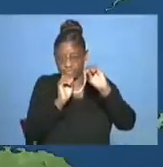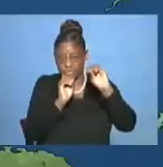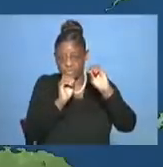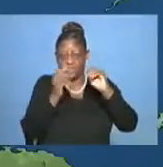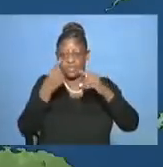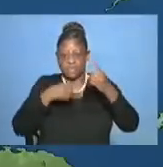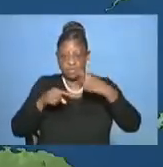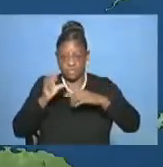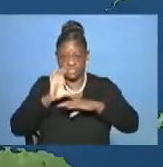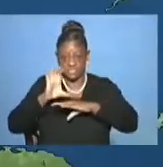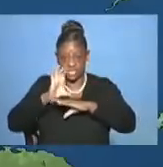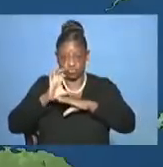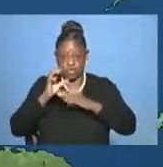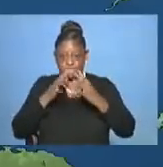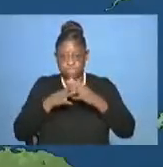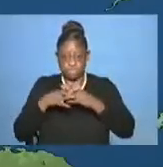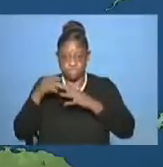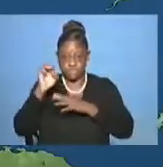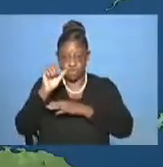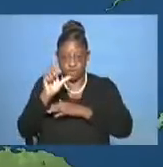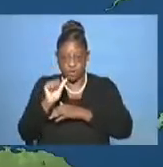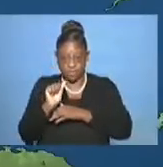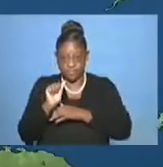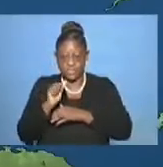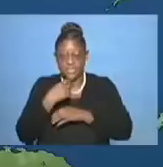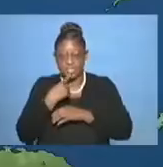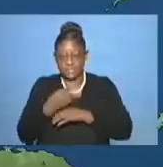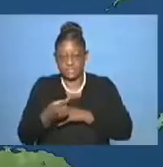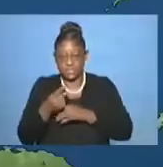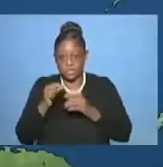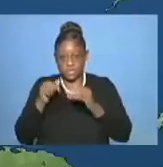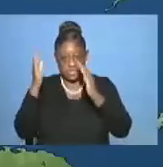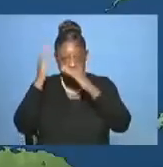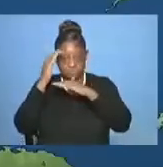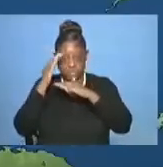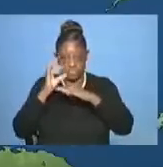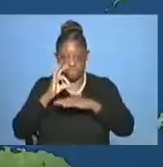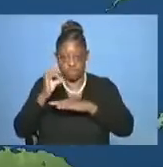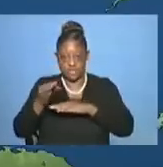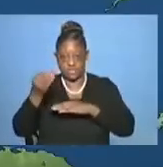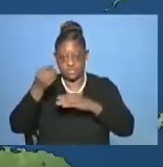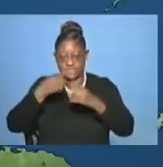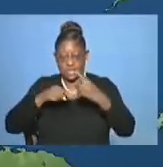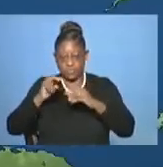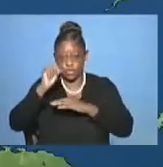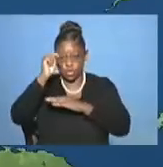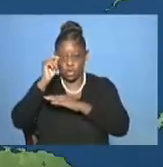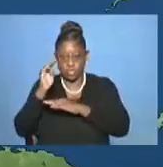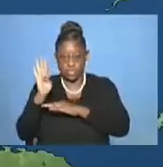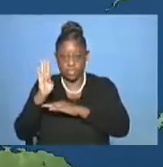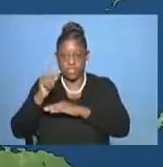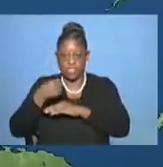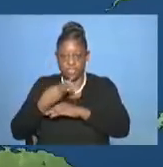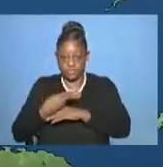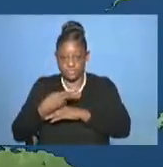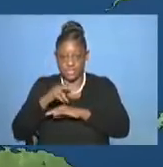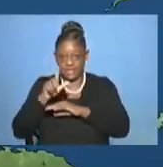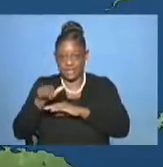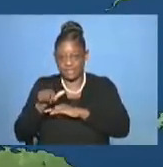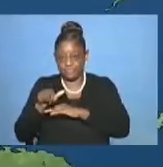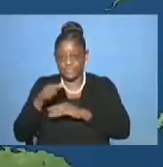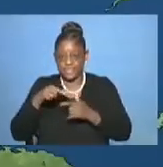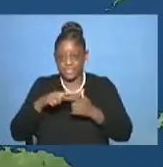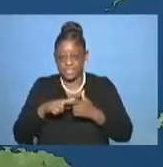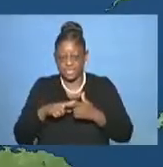approaching central Florida. That will slowly push towards the south and east. We expect the front to move into the northwest Bahamas on Thursday afternoon late. It